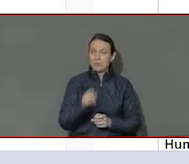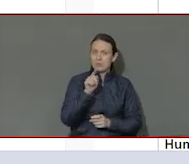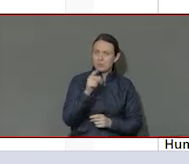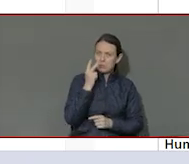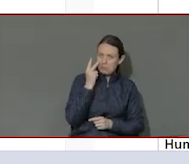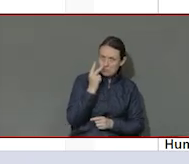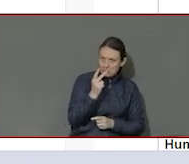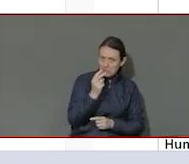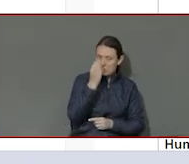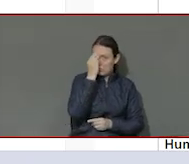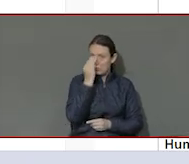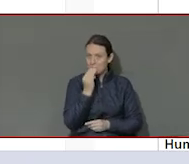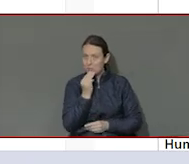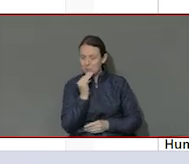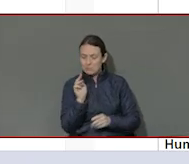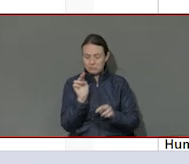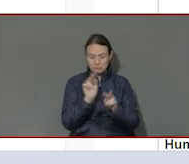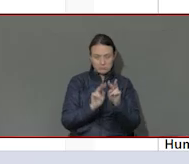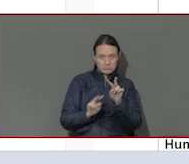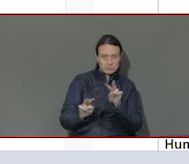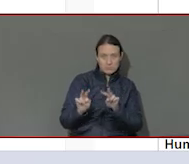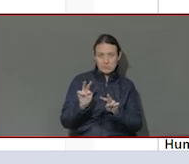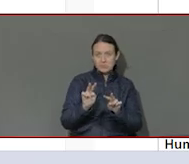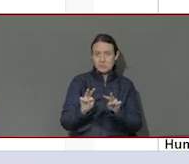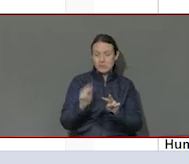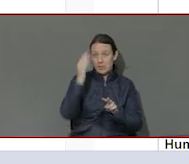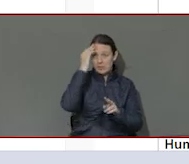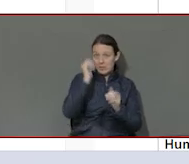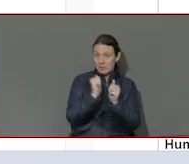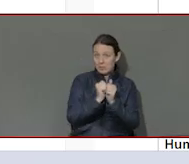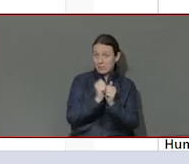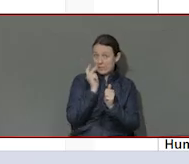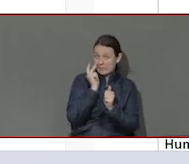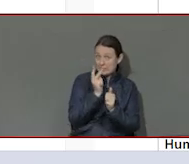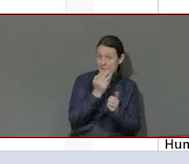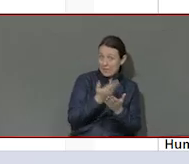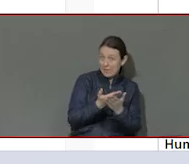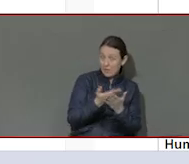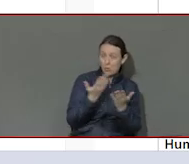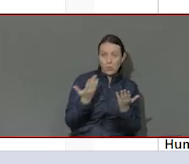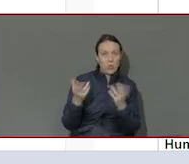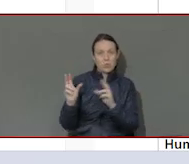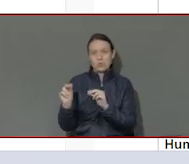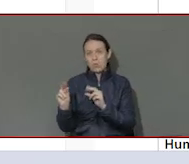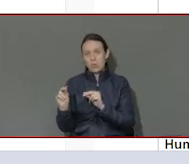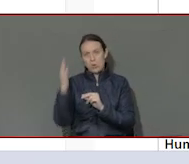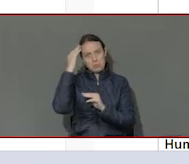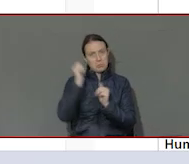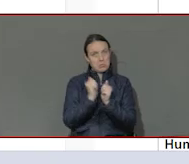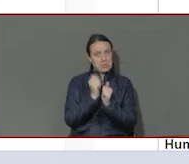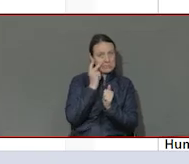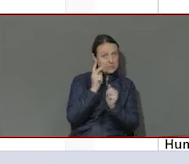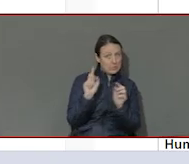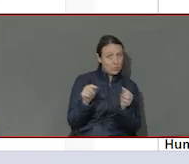diagram and you must check if whether the brain is visible or not. If the brain is not visible,